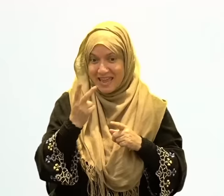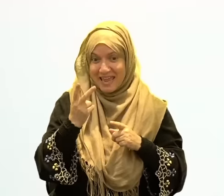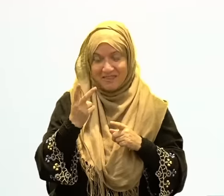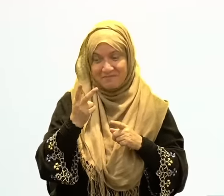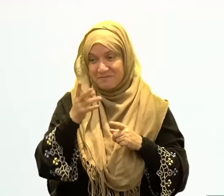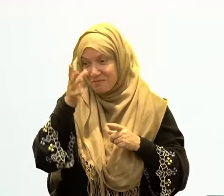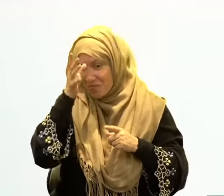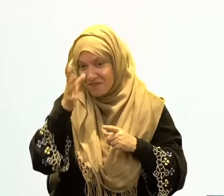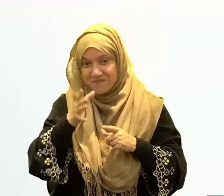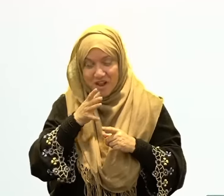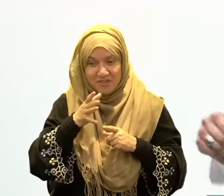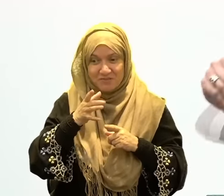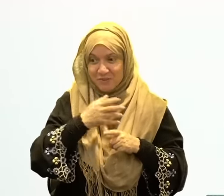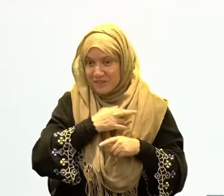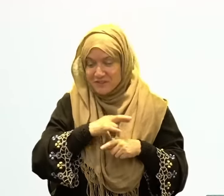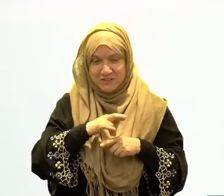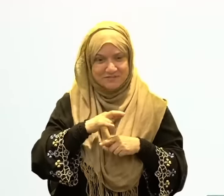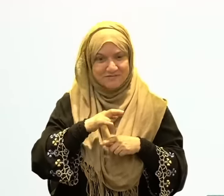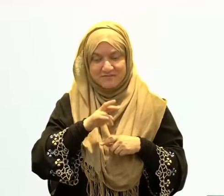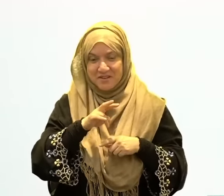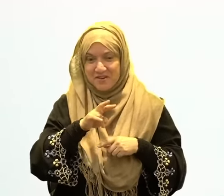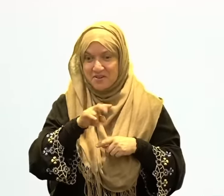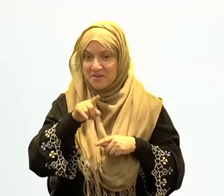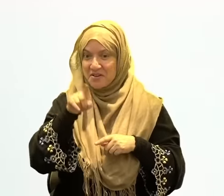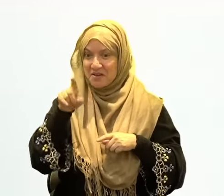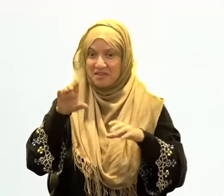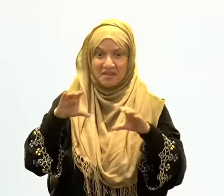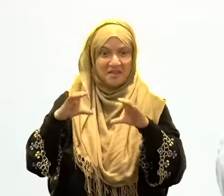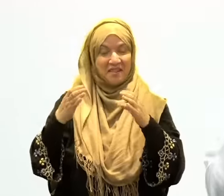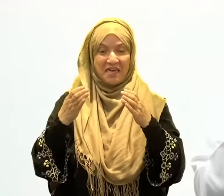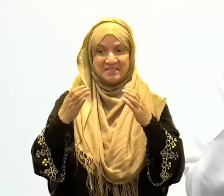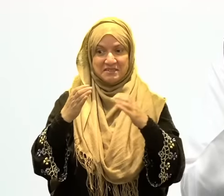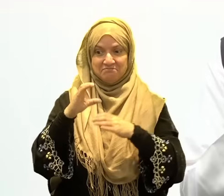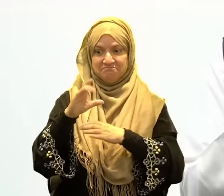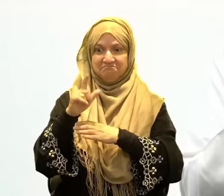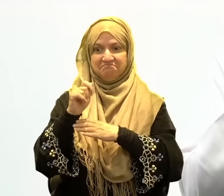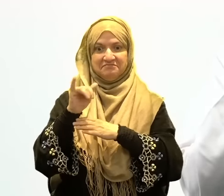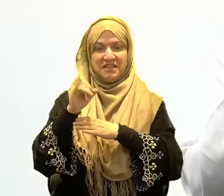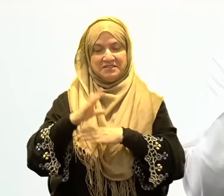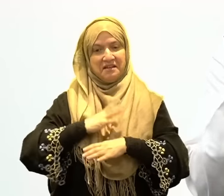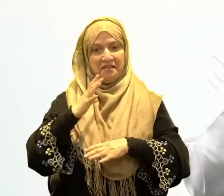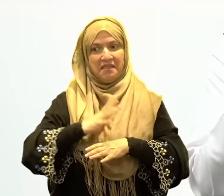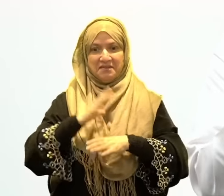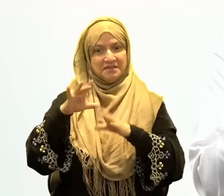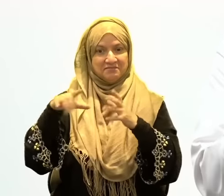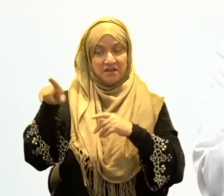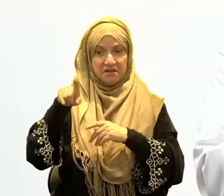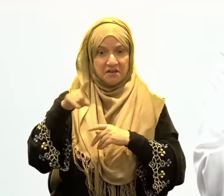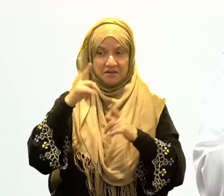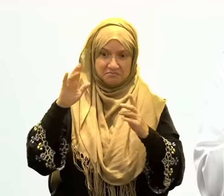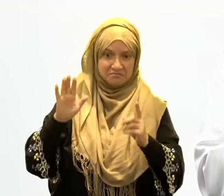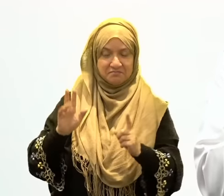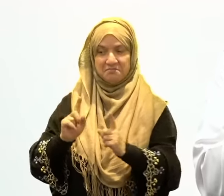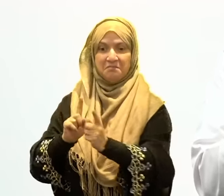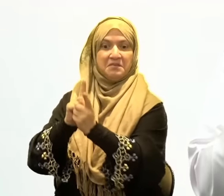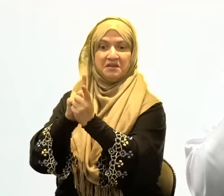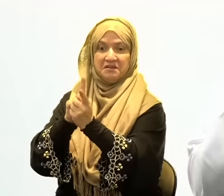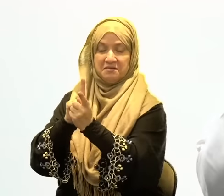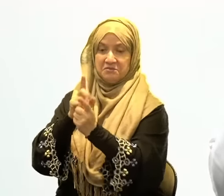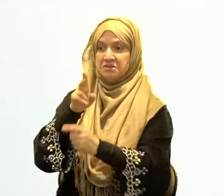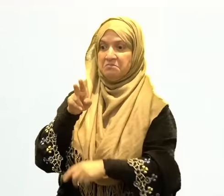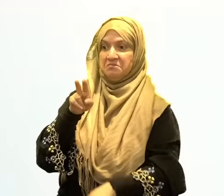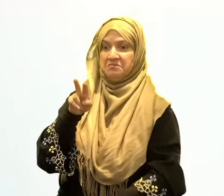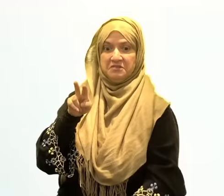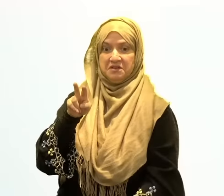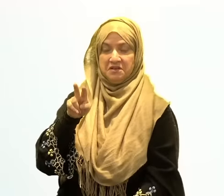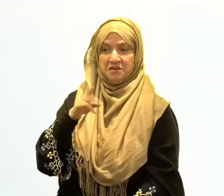But immediately, when that person comes into your presence, you automatically feel like you have to watch everything that you say, and you almost